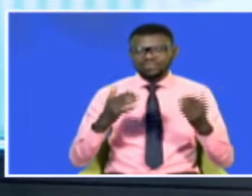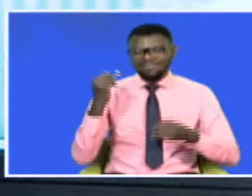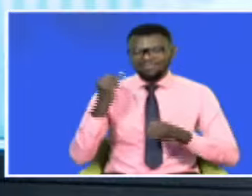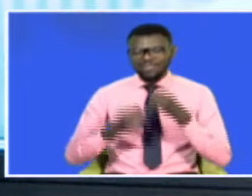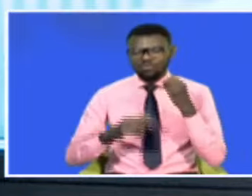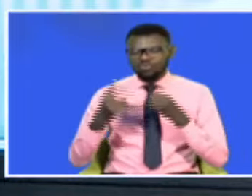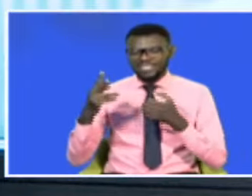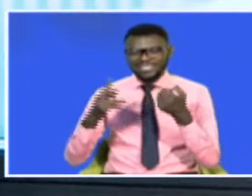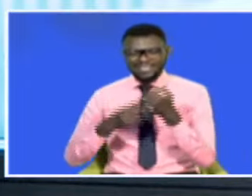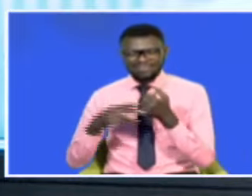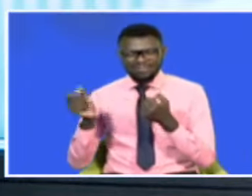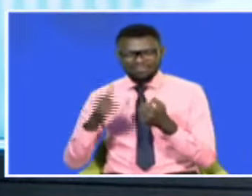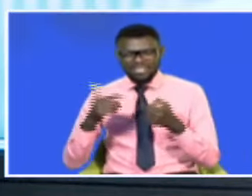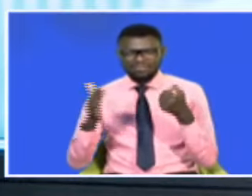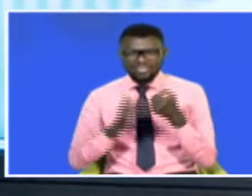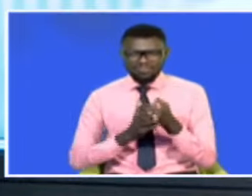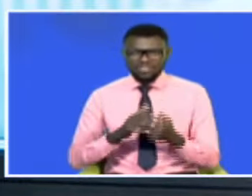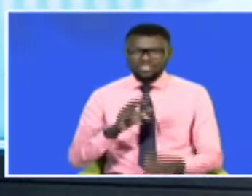September